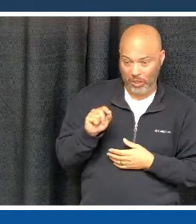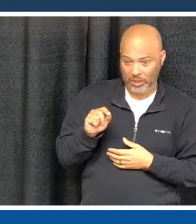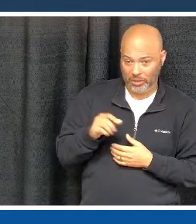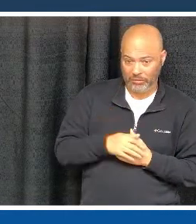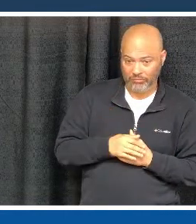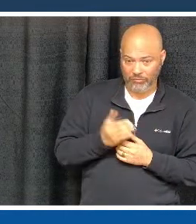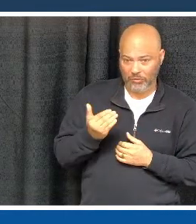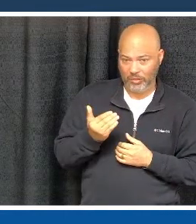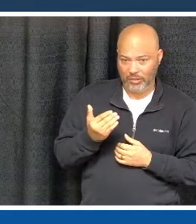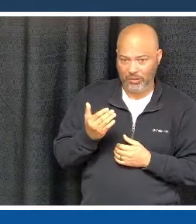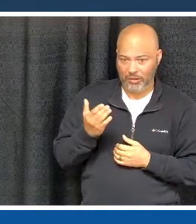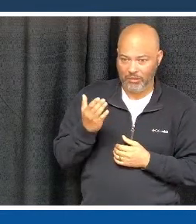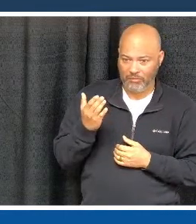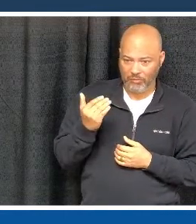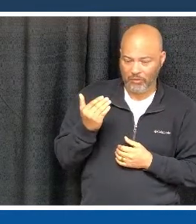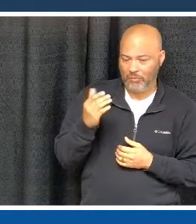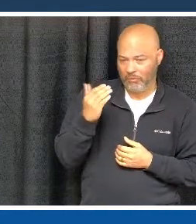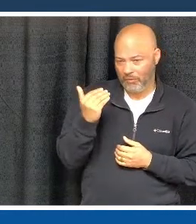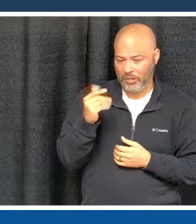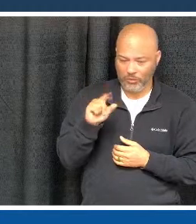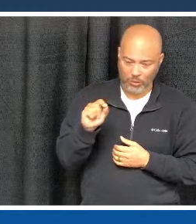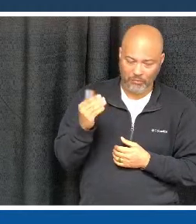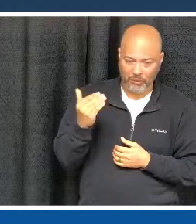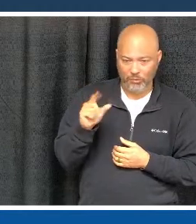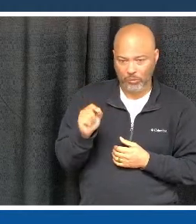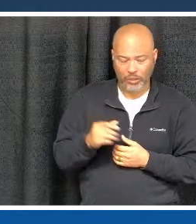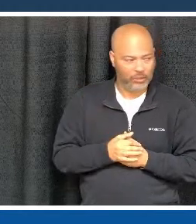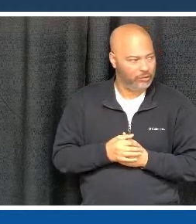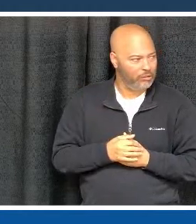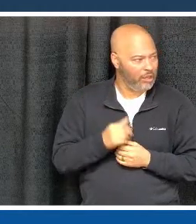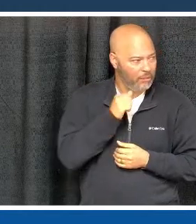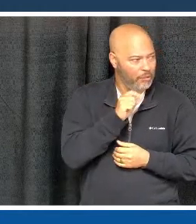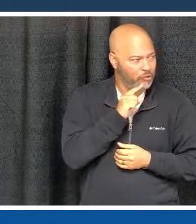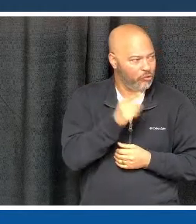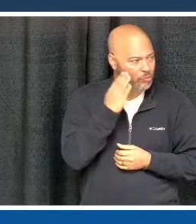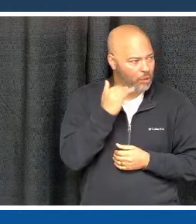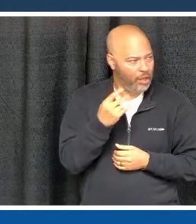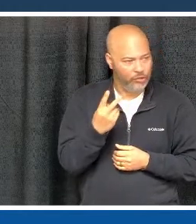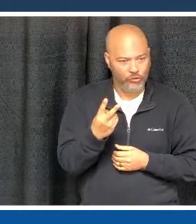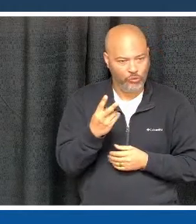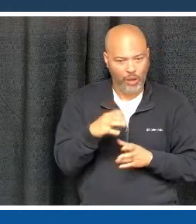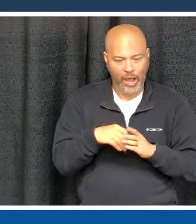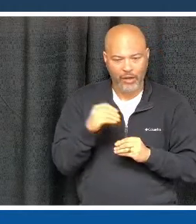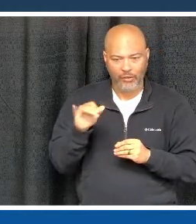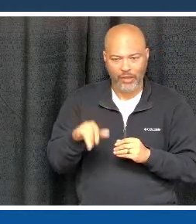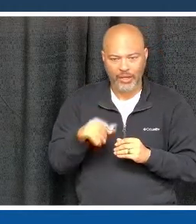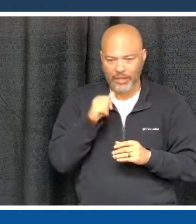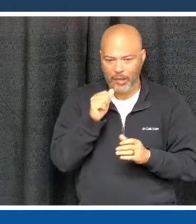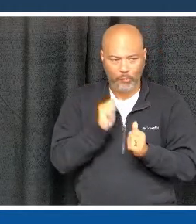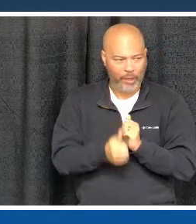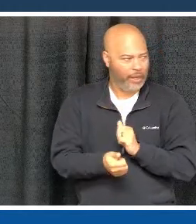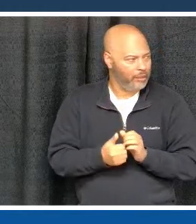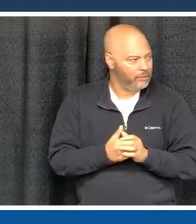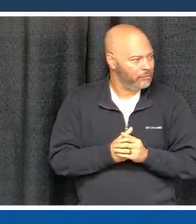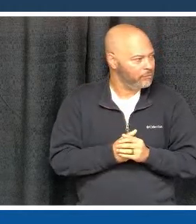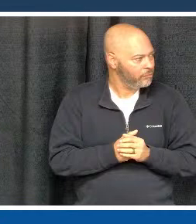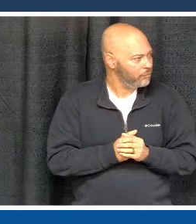couldn't 15? guess. That's probably a pretty good guess. Yeah, 15 or 20. So I'm not sure why 2 out of those didn't pass, but